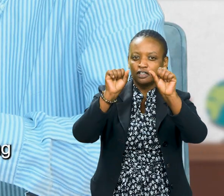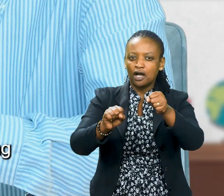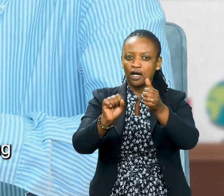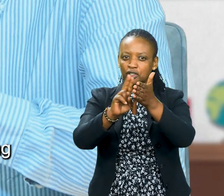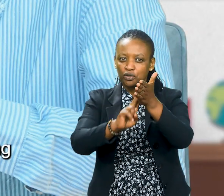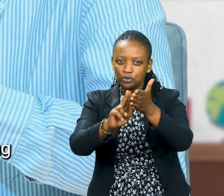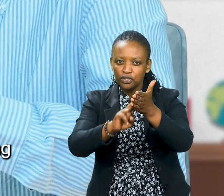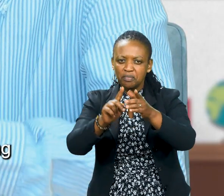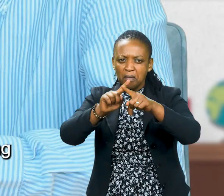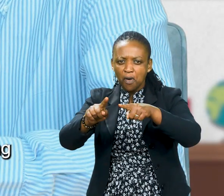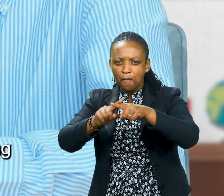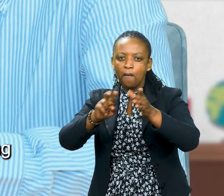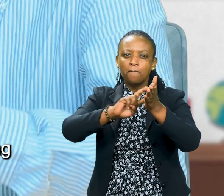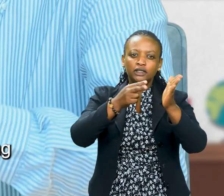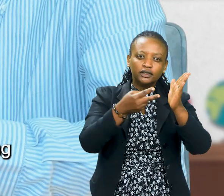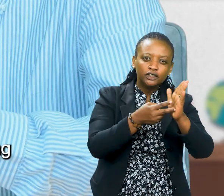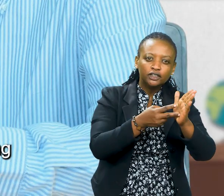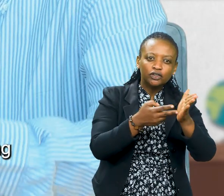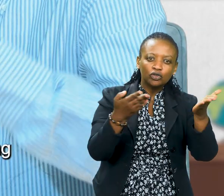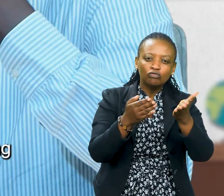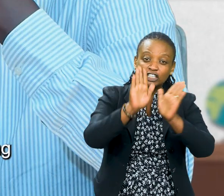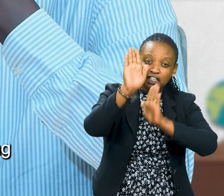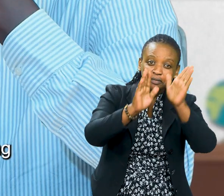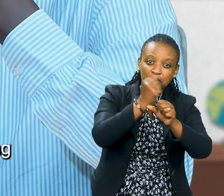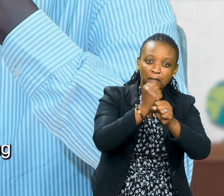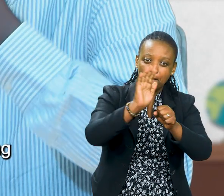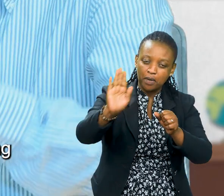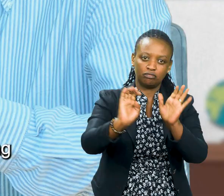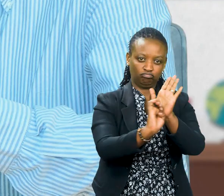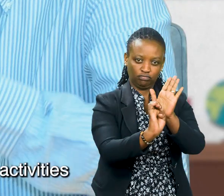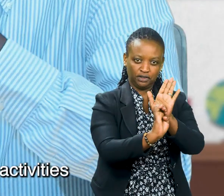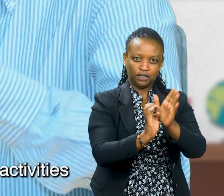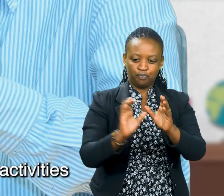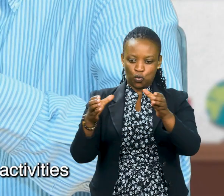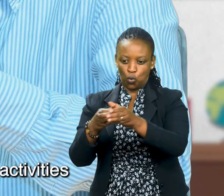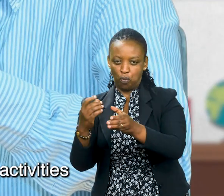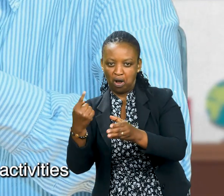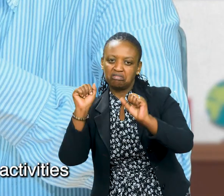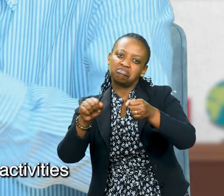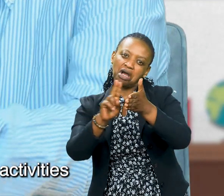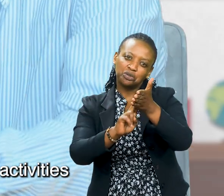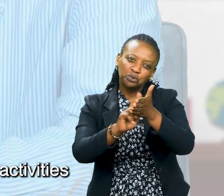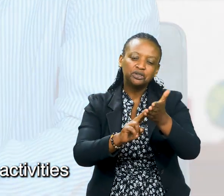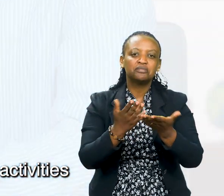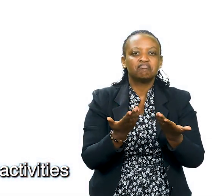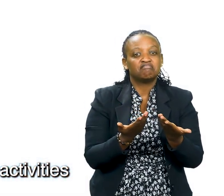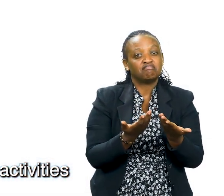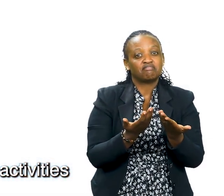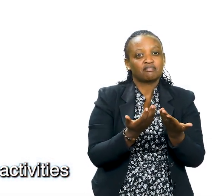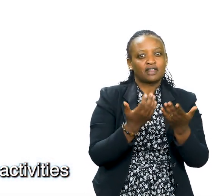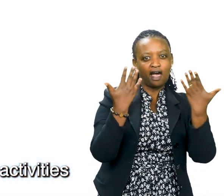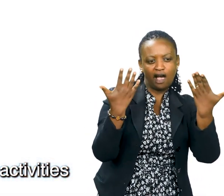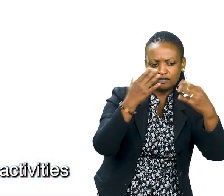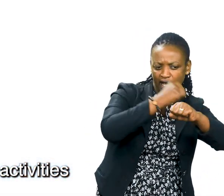inclusively, they are going to be using multiple means of engagement. For example, one group can use